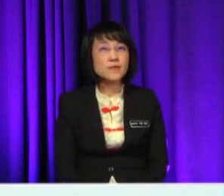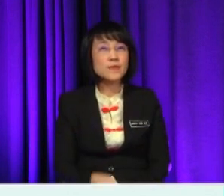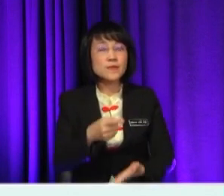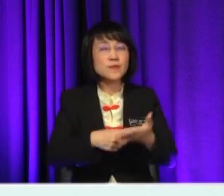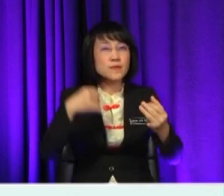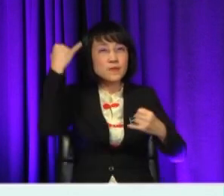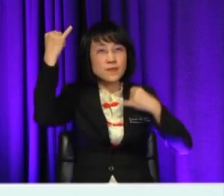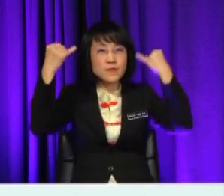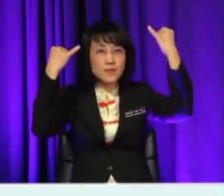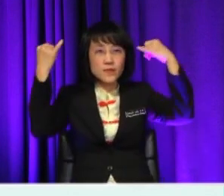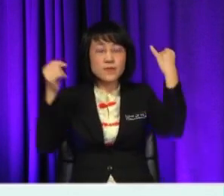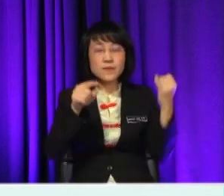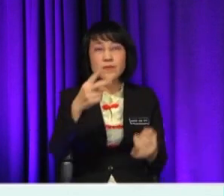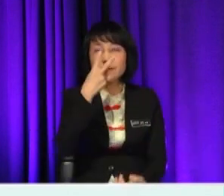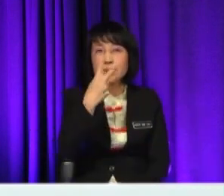imagery do you see here?